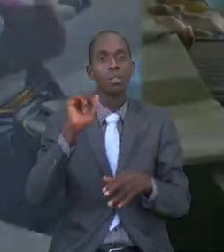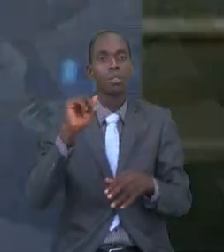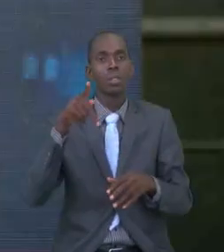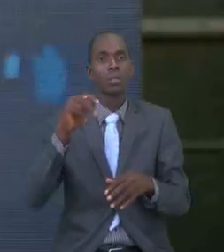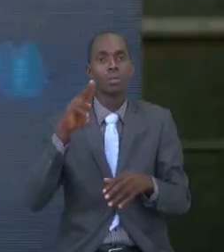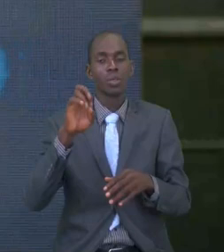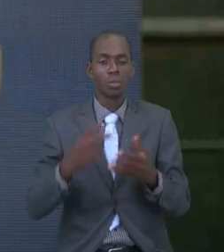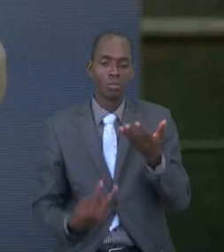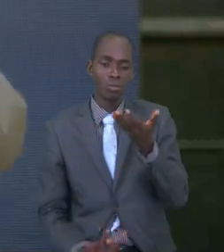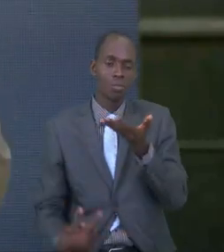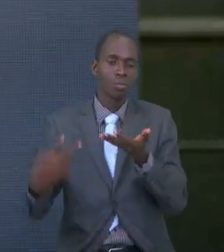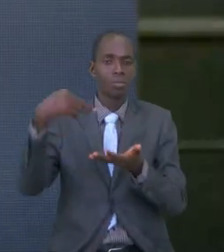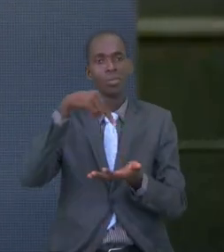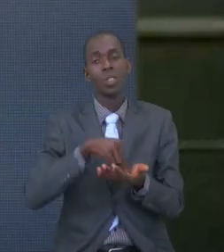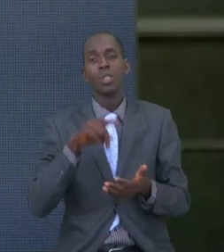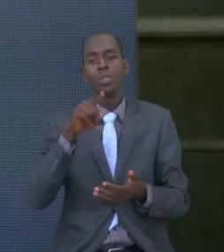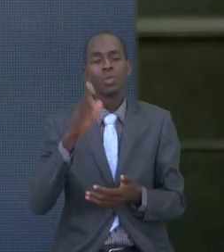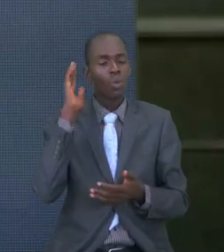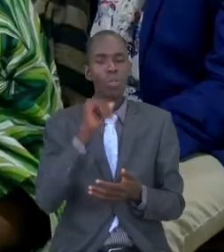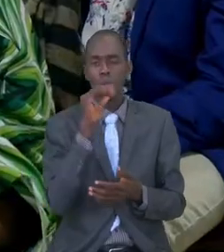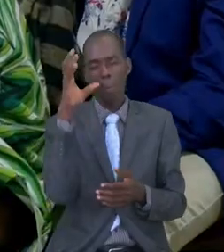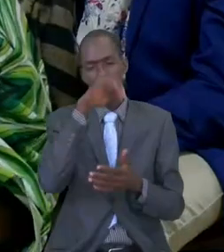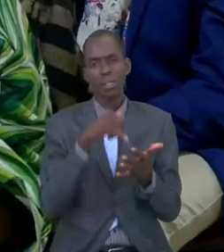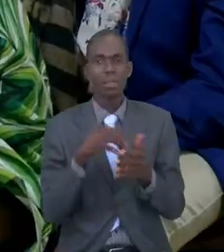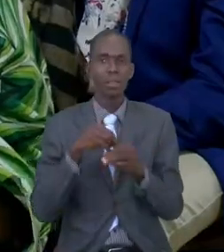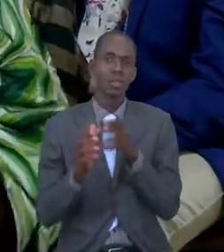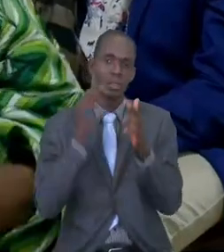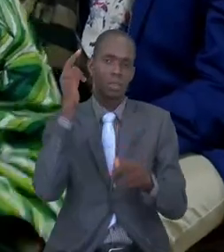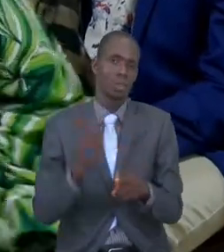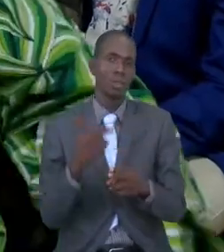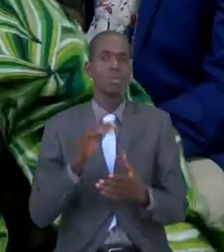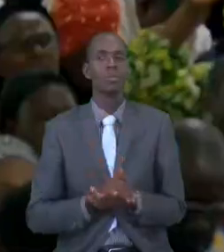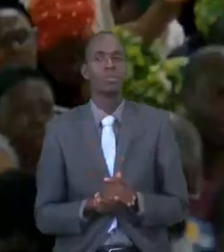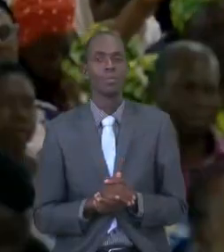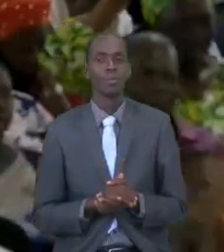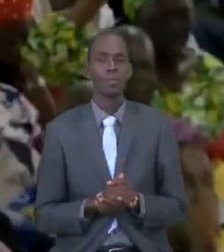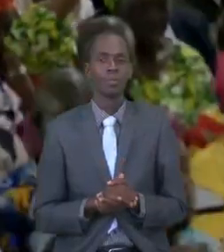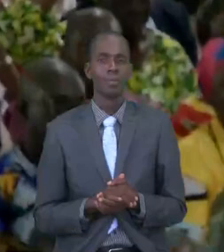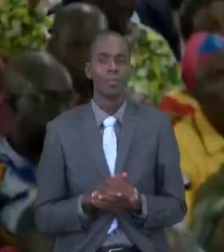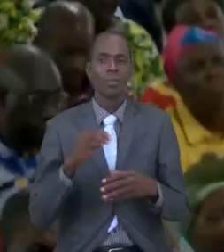Resurrection. You will not miss it in Jesus' name.